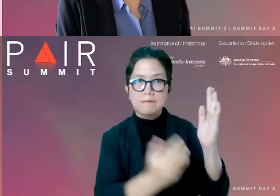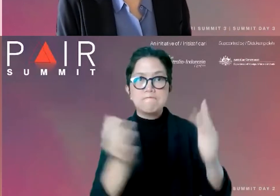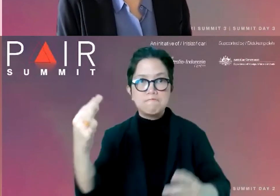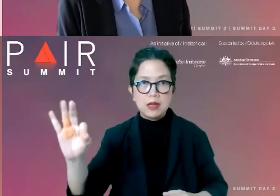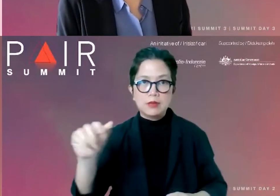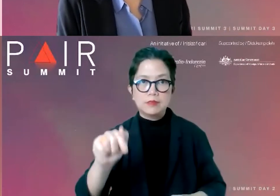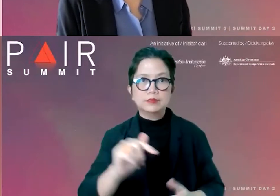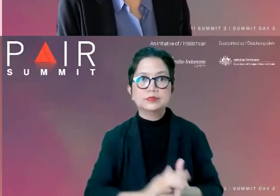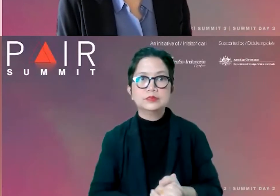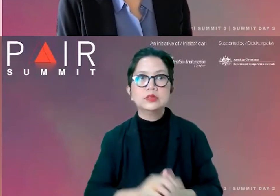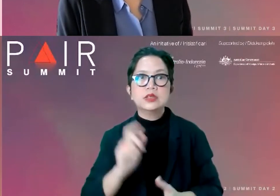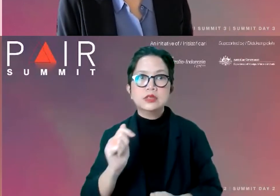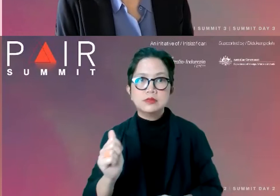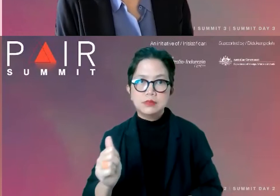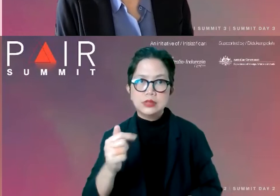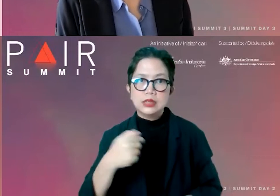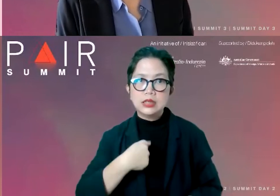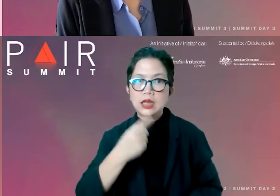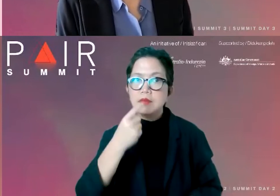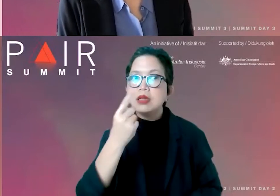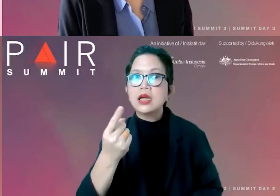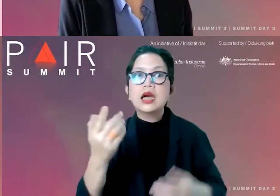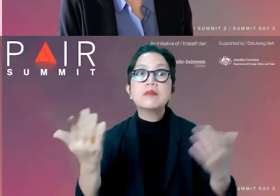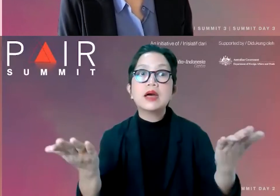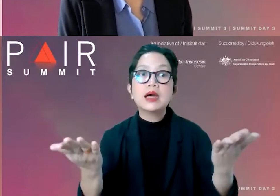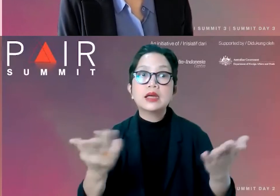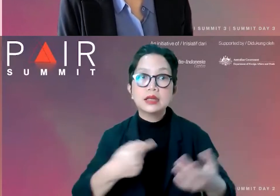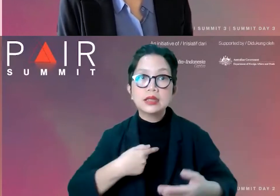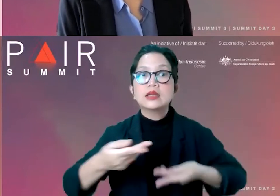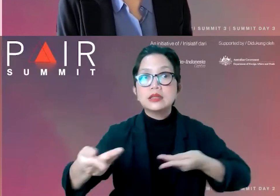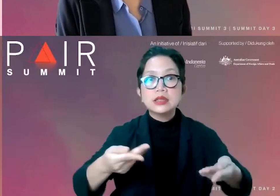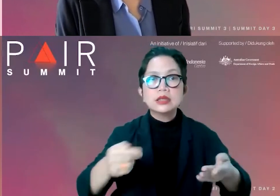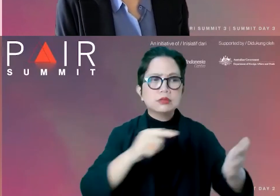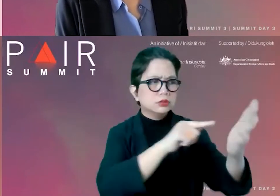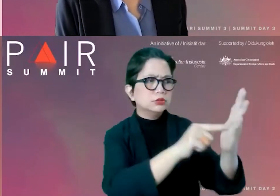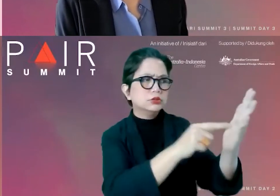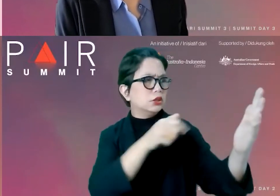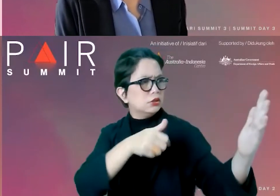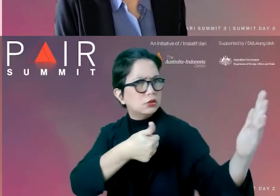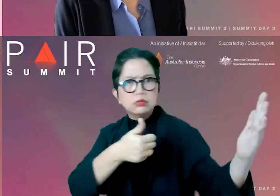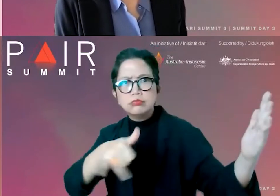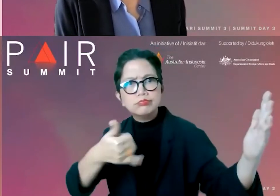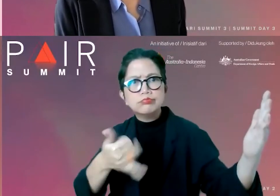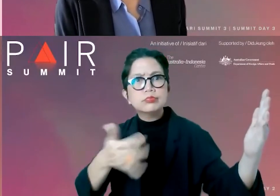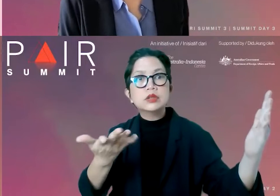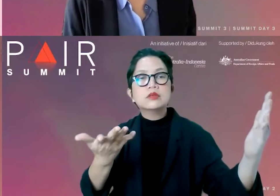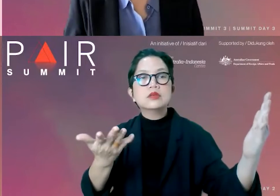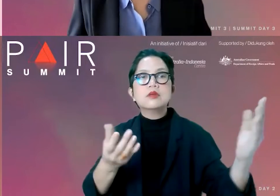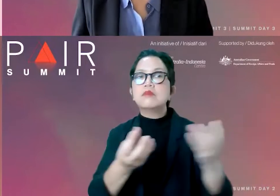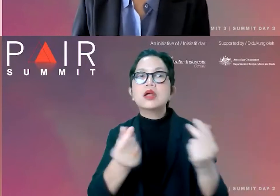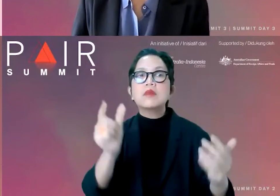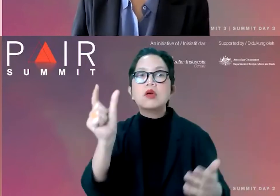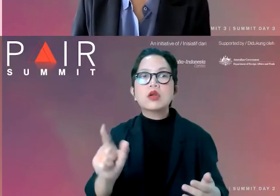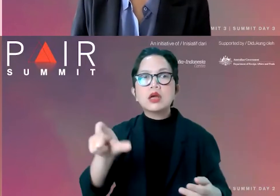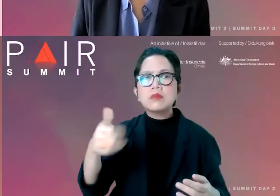say, oh, what happens if we do this? What happens if we do that? How many people die? That's a bit too sensitive. And also